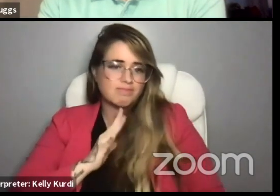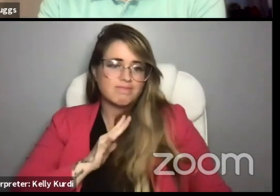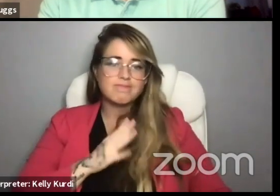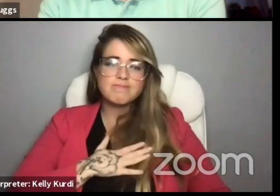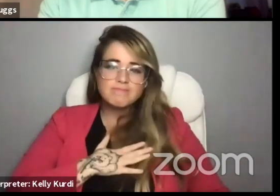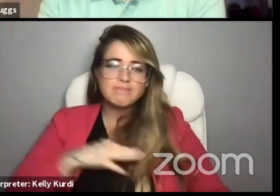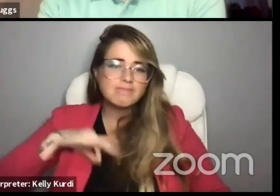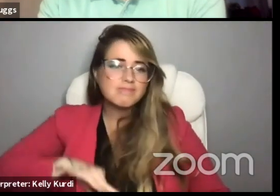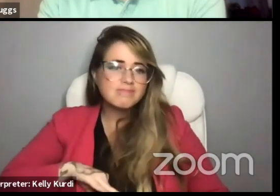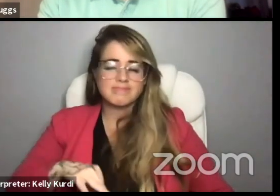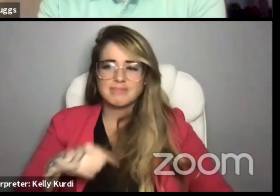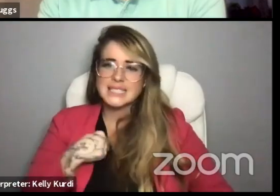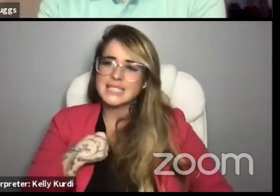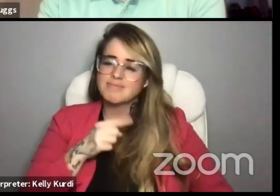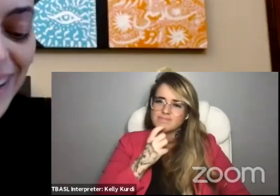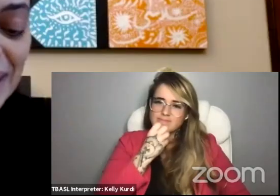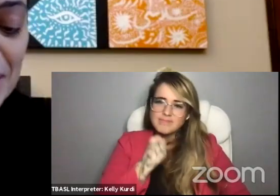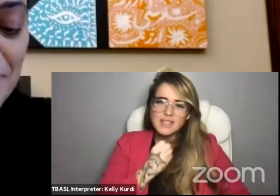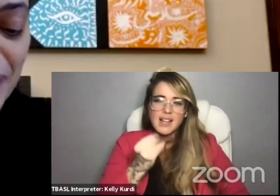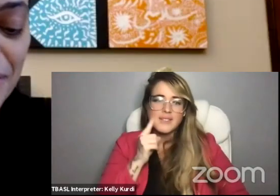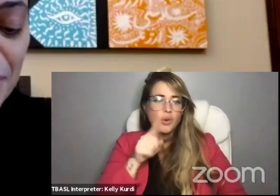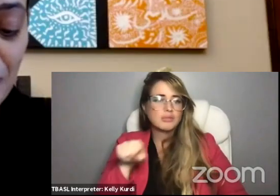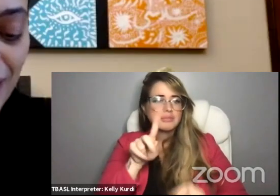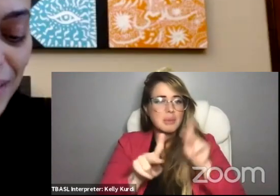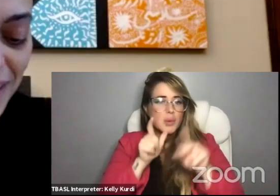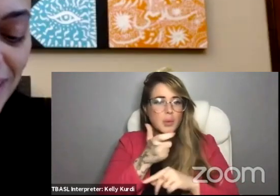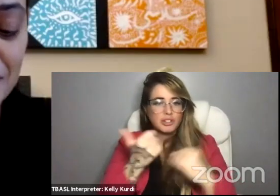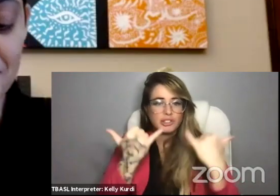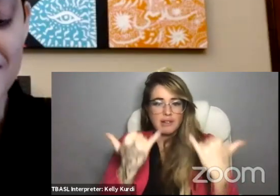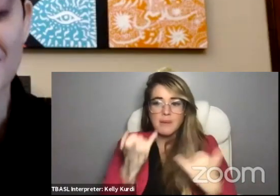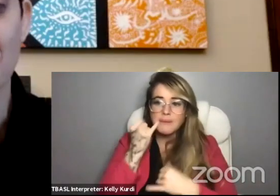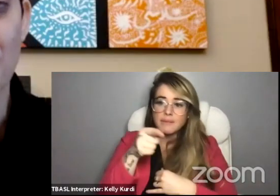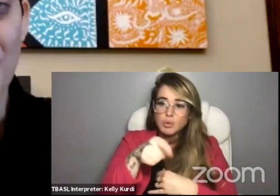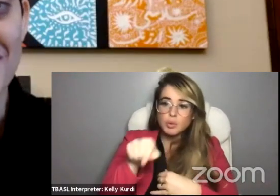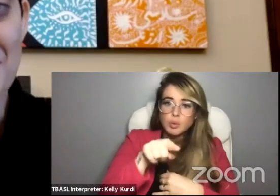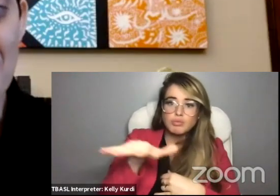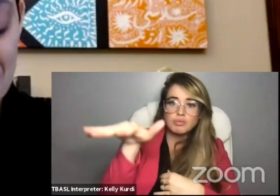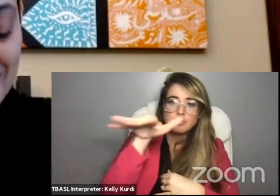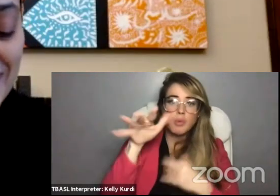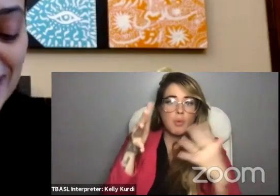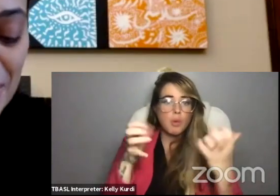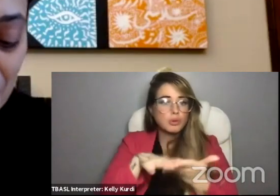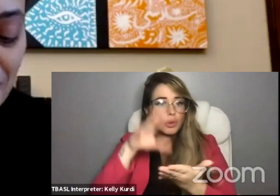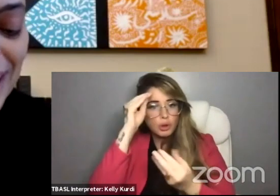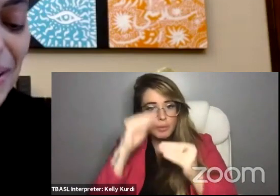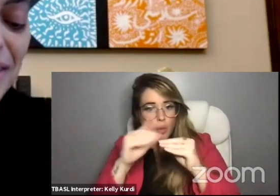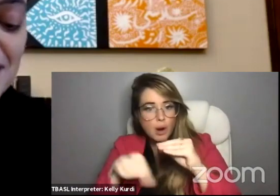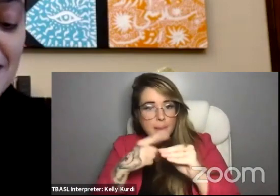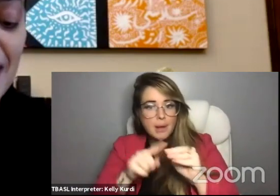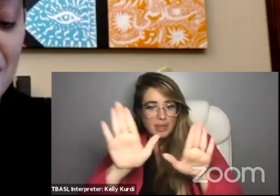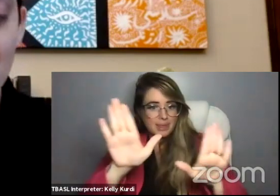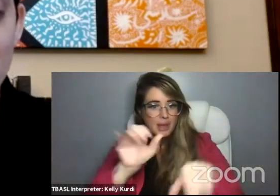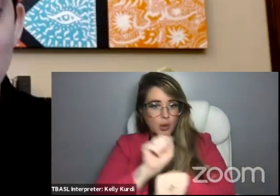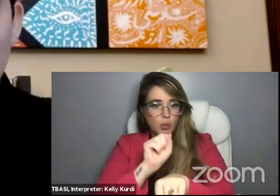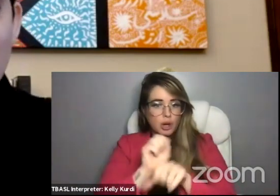me. And I hope all the folks watching the stream out there. If you are out there and you'd like to learn more about their work, you can